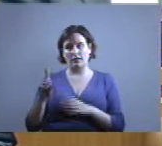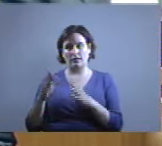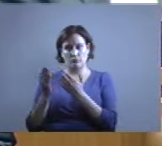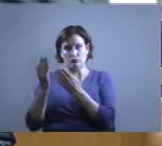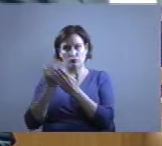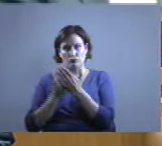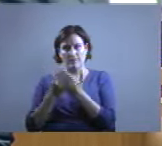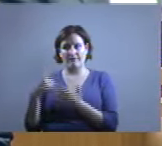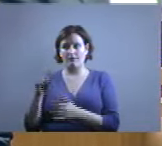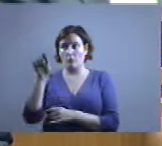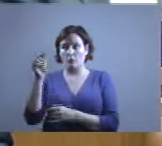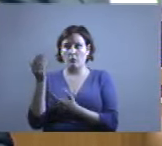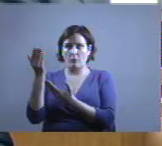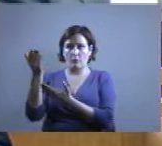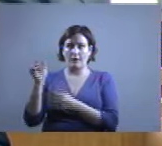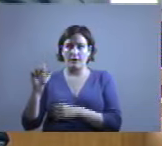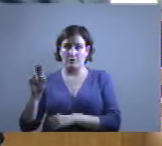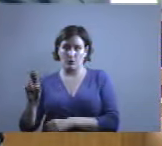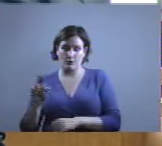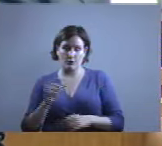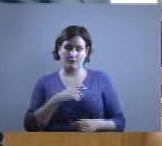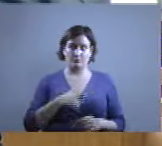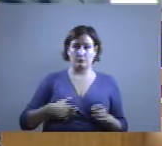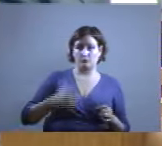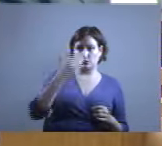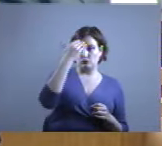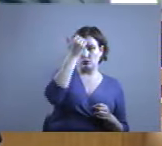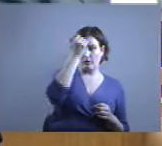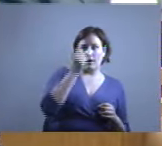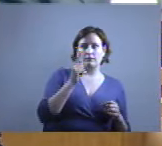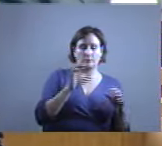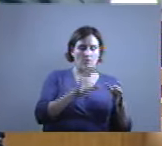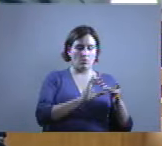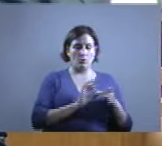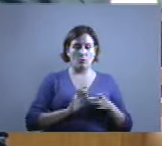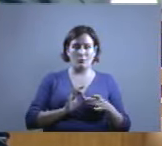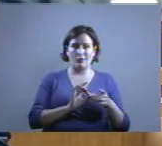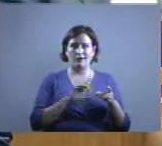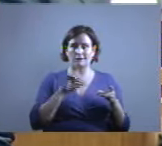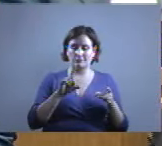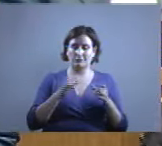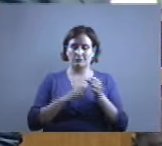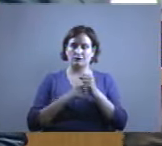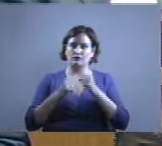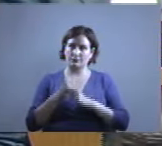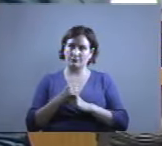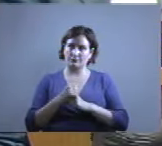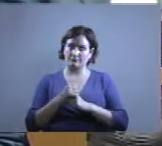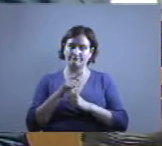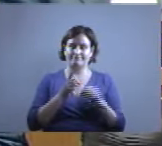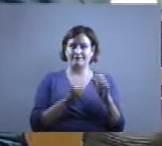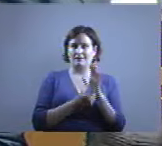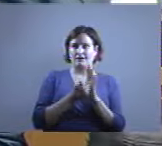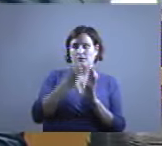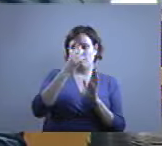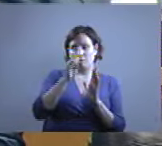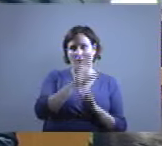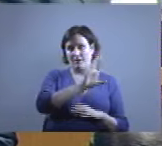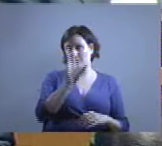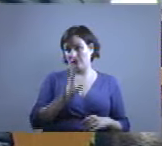President Jacob Zuma coordinates the infrastructure development for Africa,